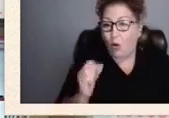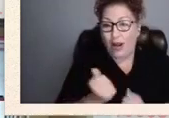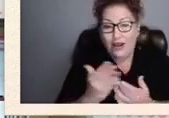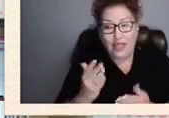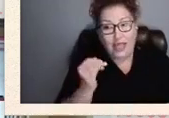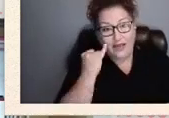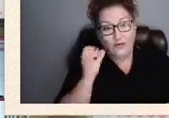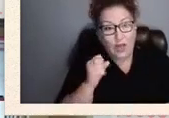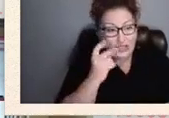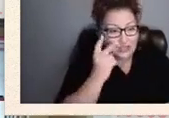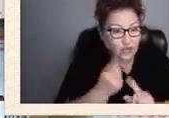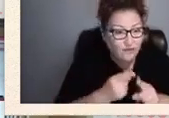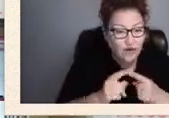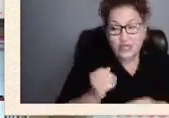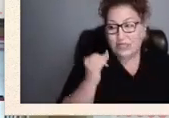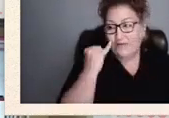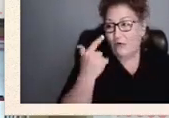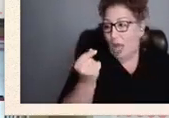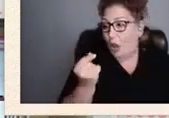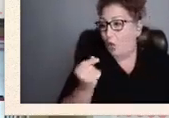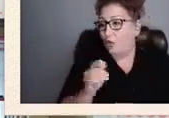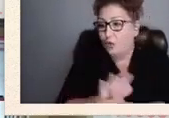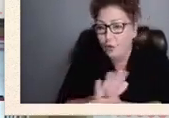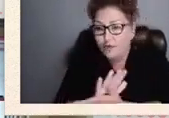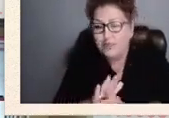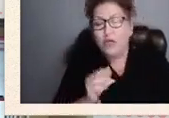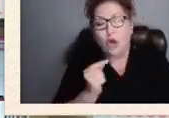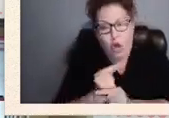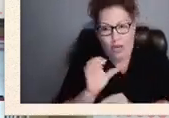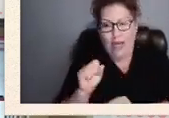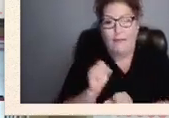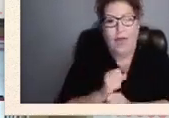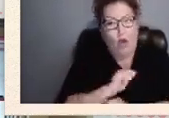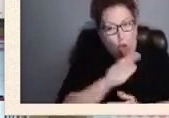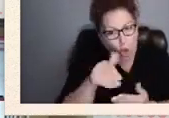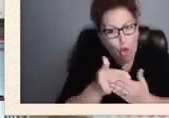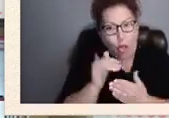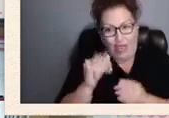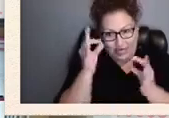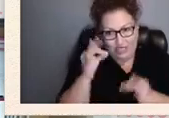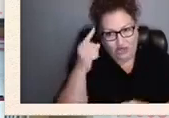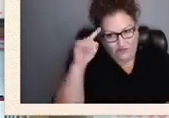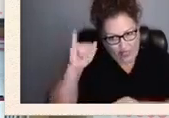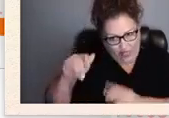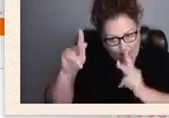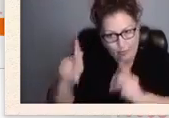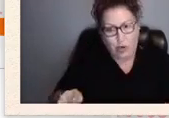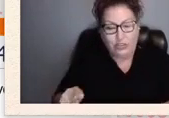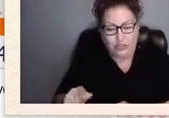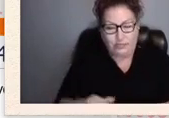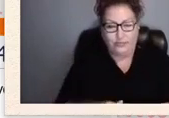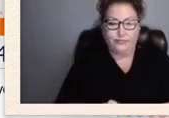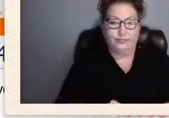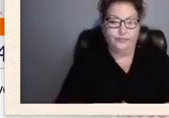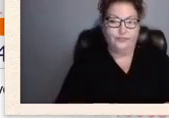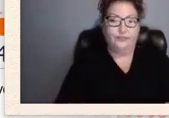out to the movies or anything. So a guardian can make all of those decisions on behalf of that person under a guardianship.